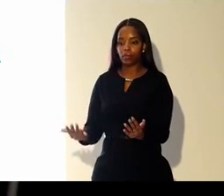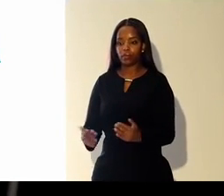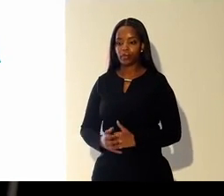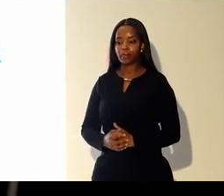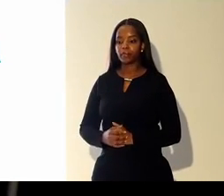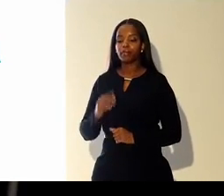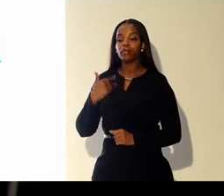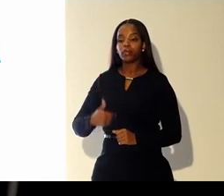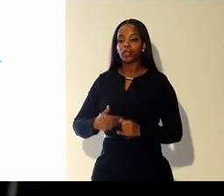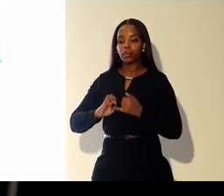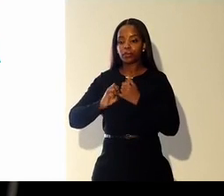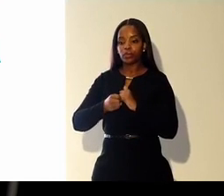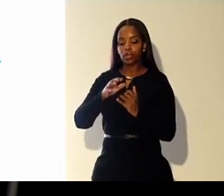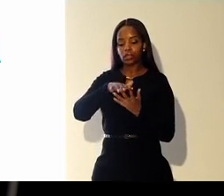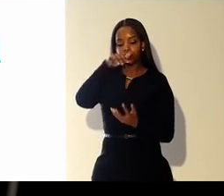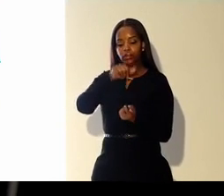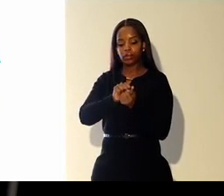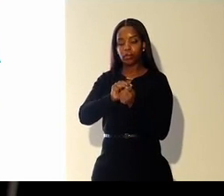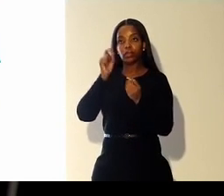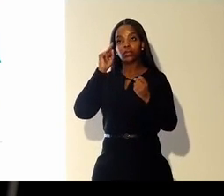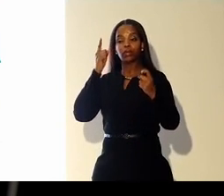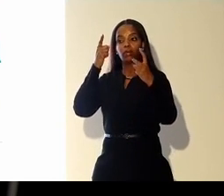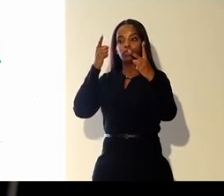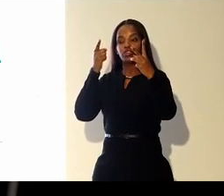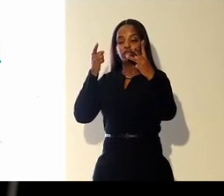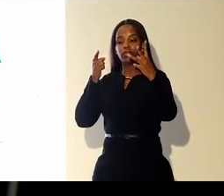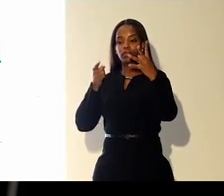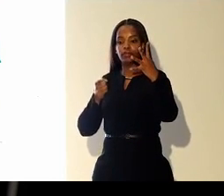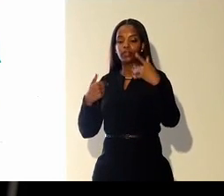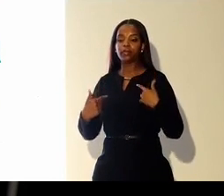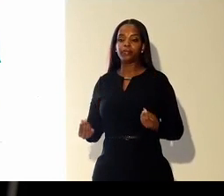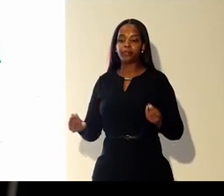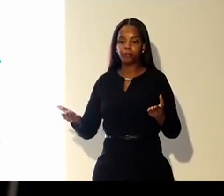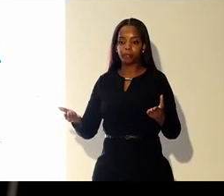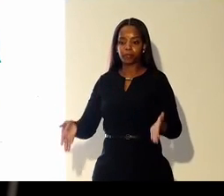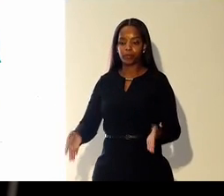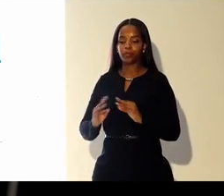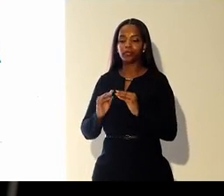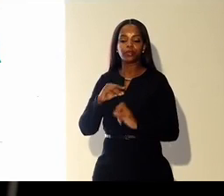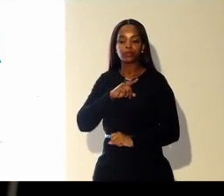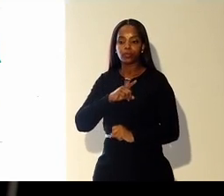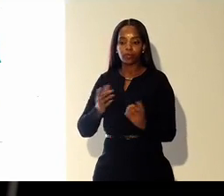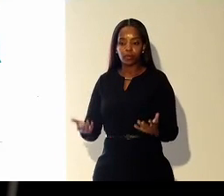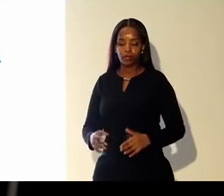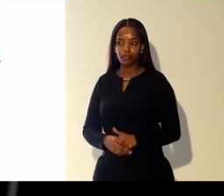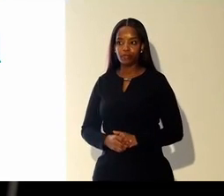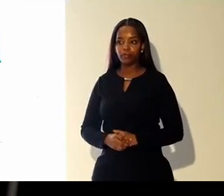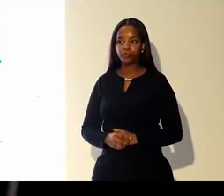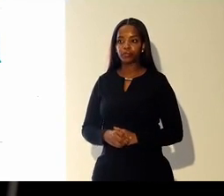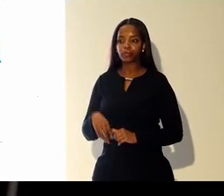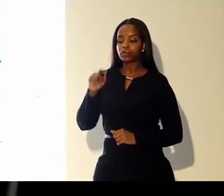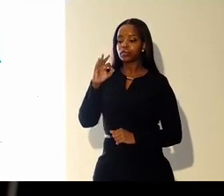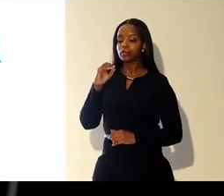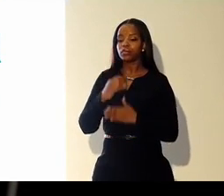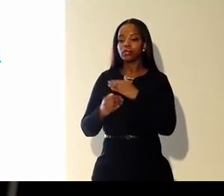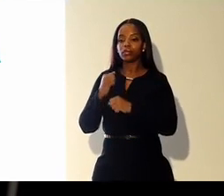and try and give a summary of the objectives of the summit. Now, over the past 30 years of democracy,